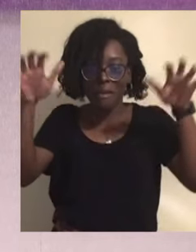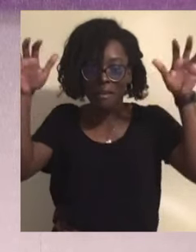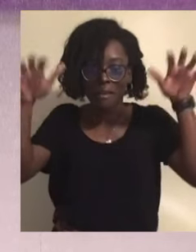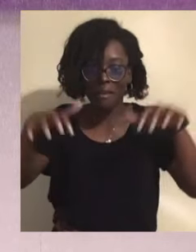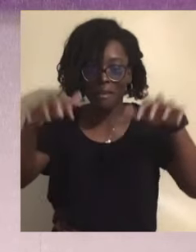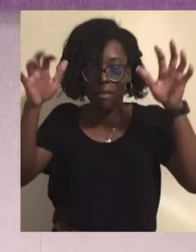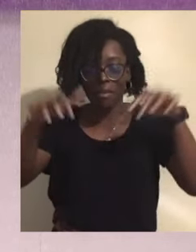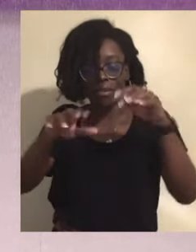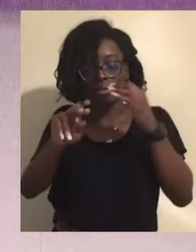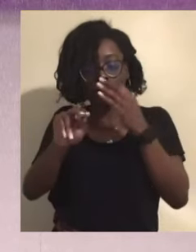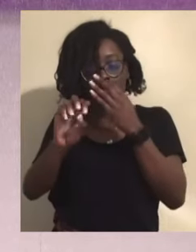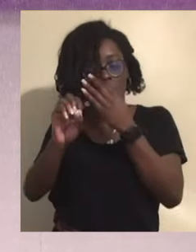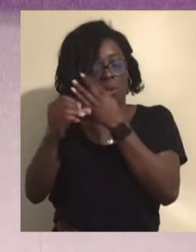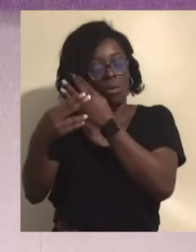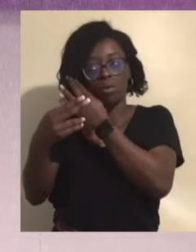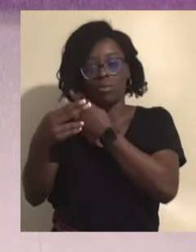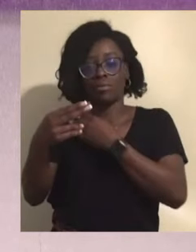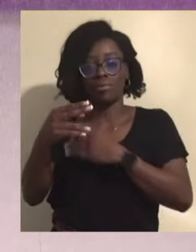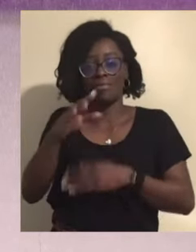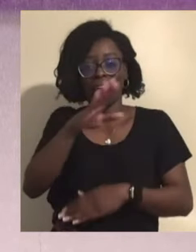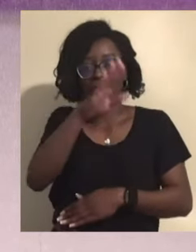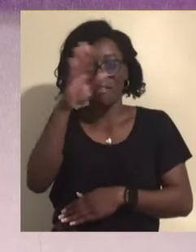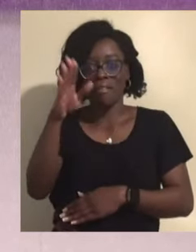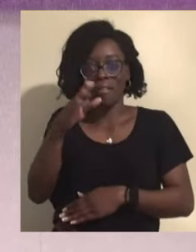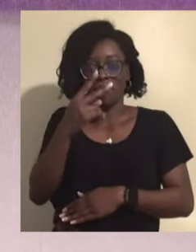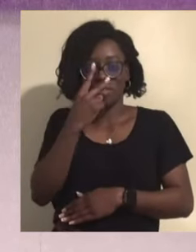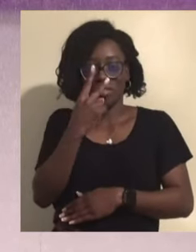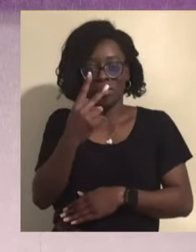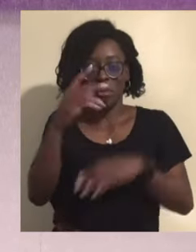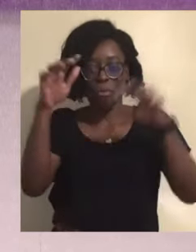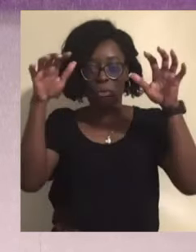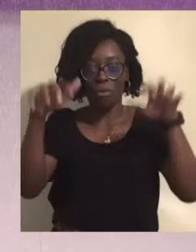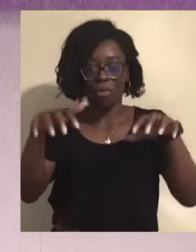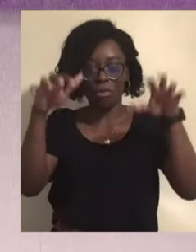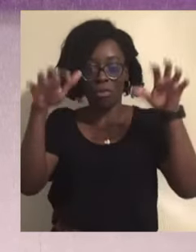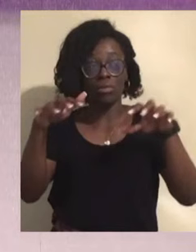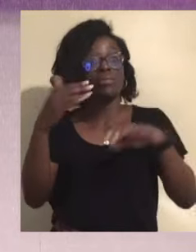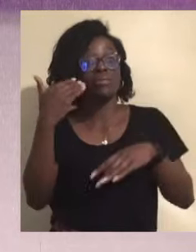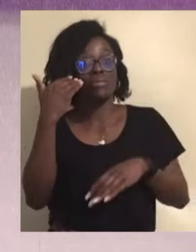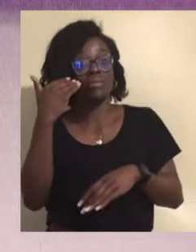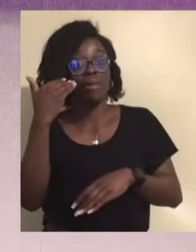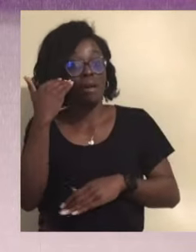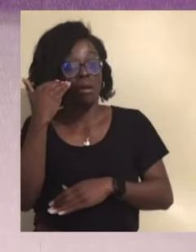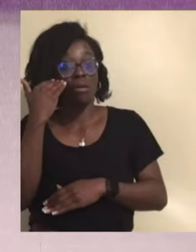before. I know that you may not like what I'm telling you. I know